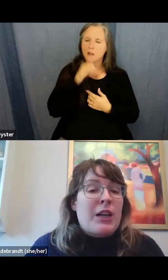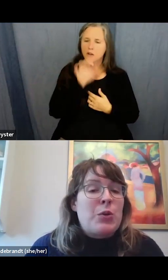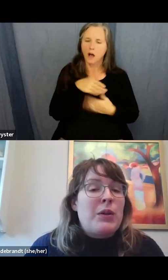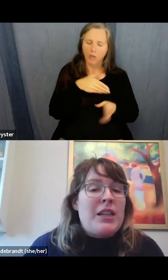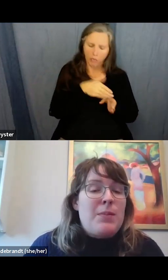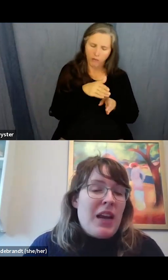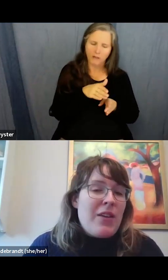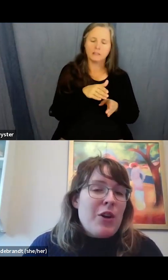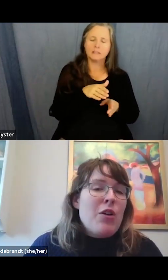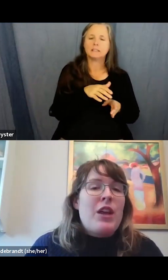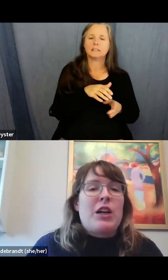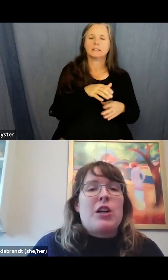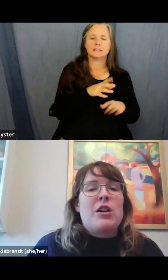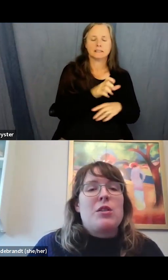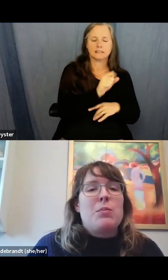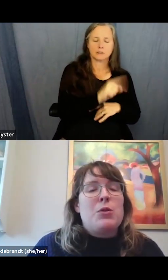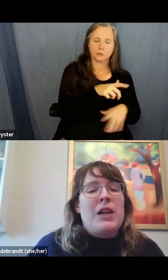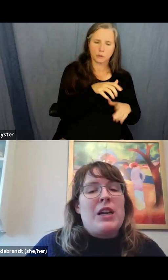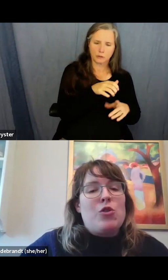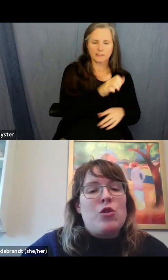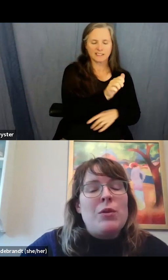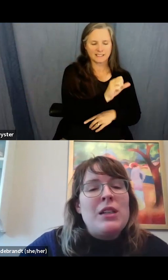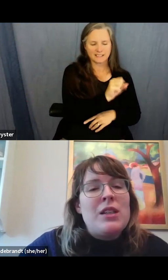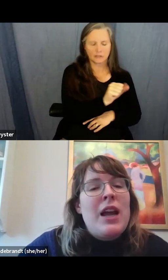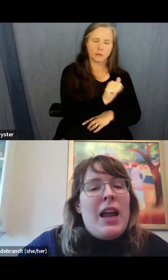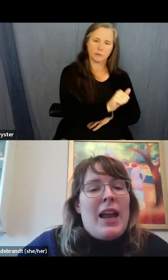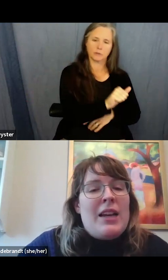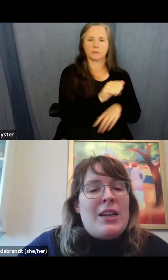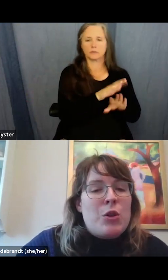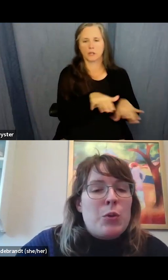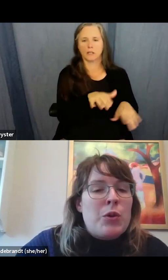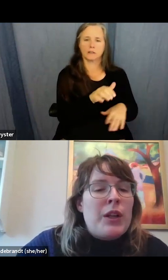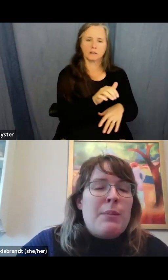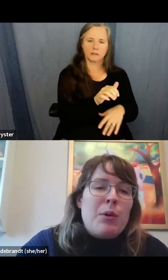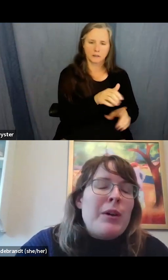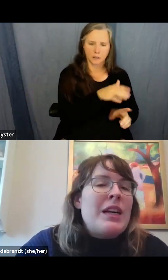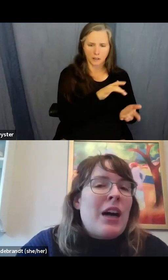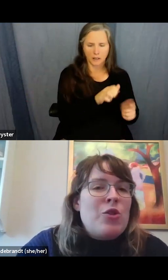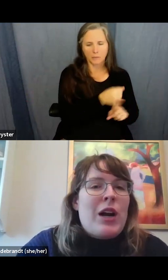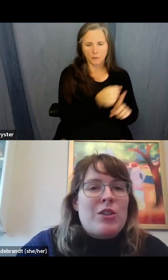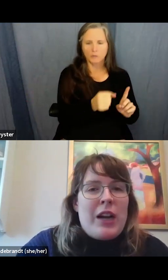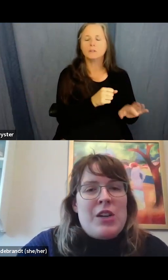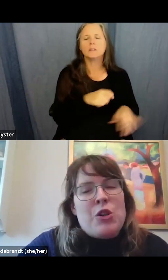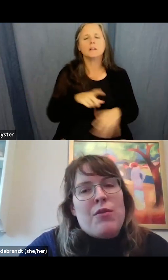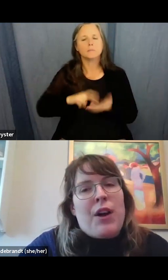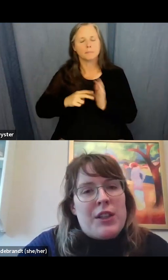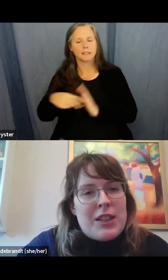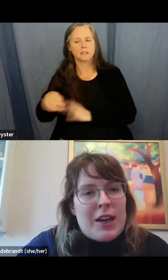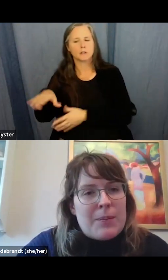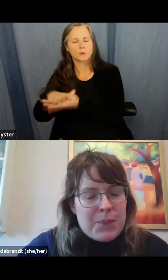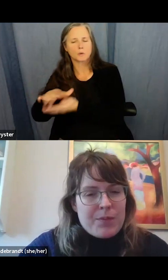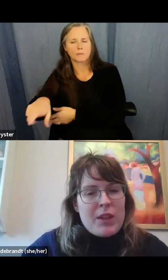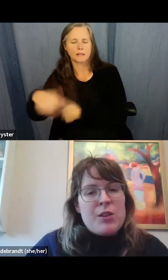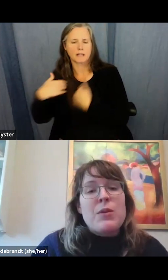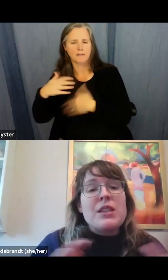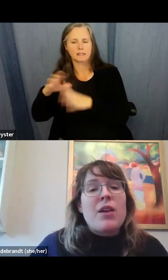general sexualized behavior that occurs between a student and a school employee, contractor, agent, or